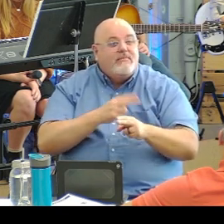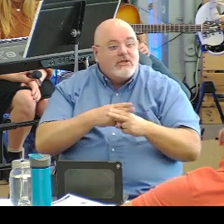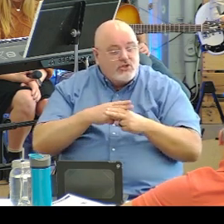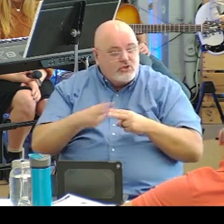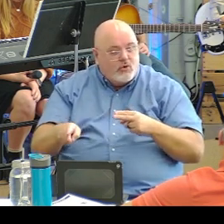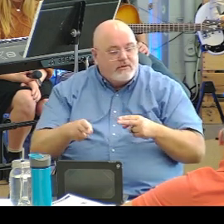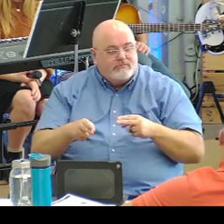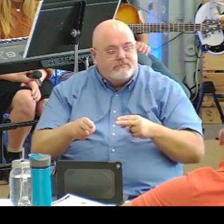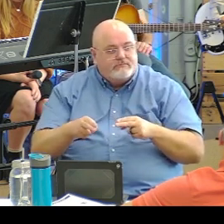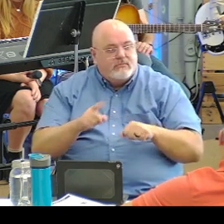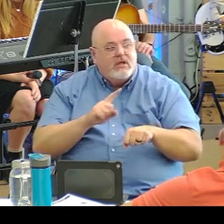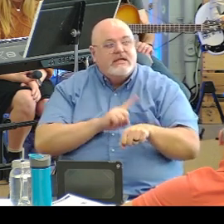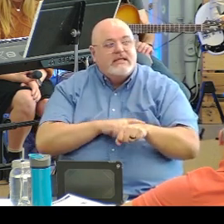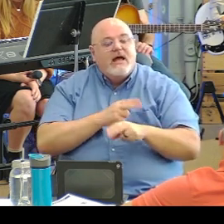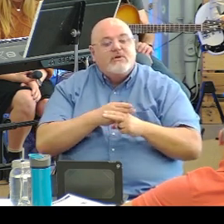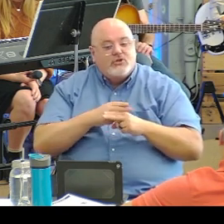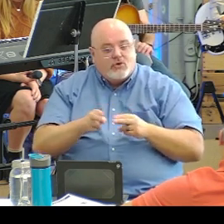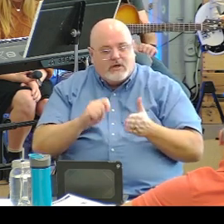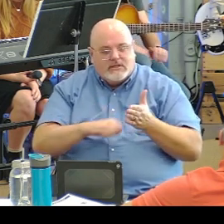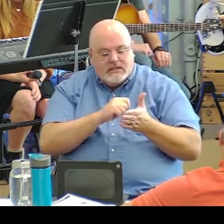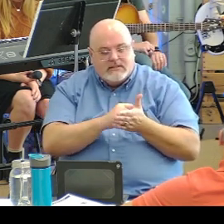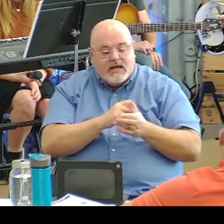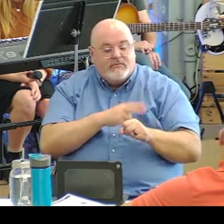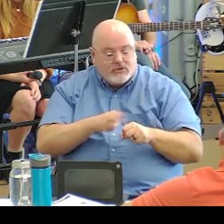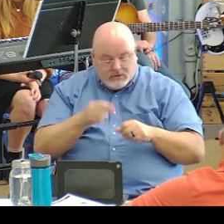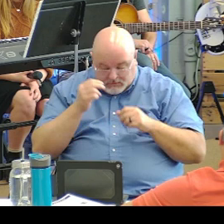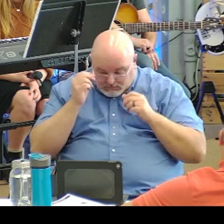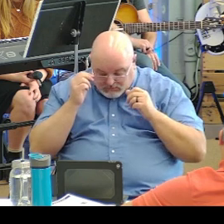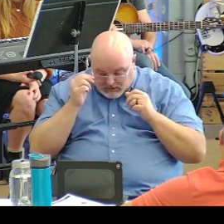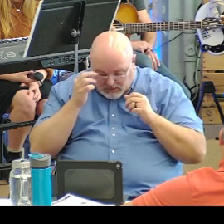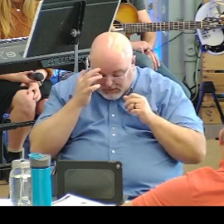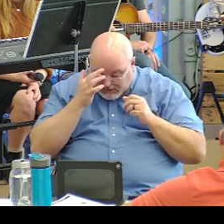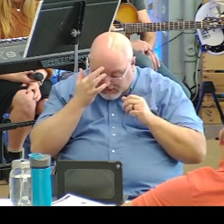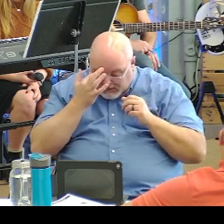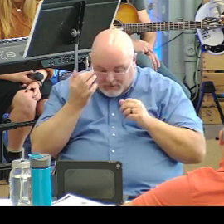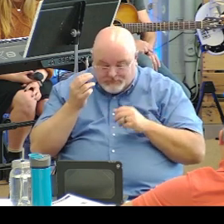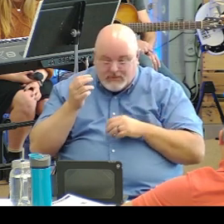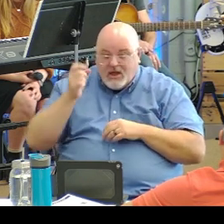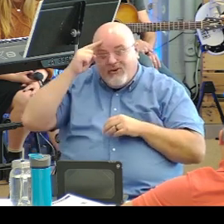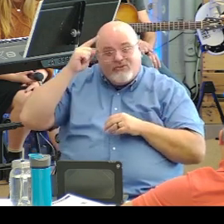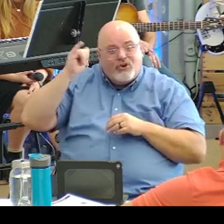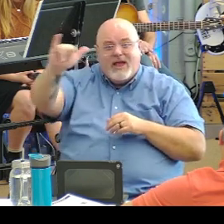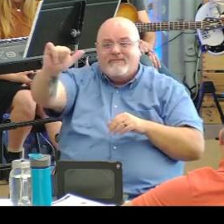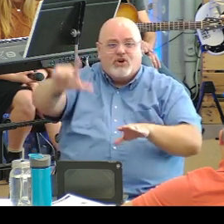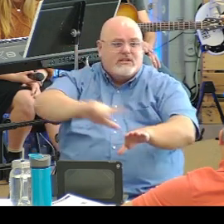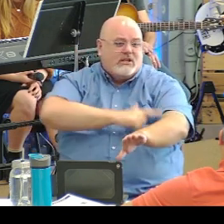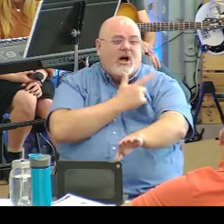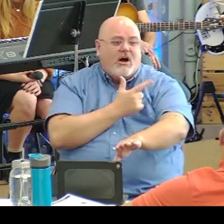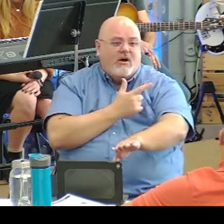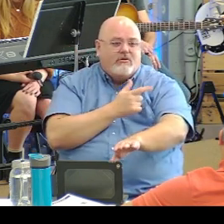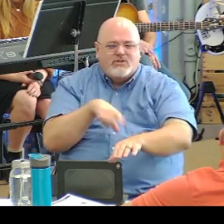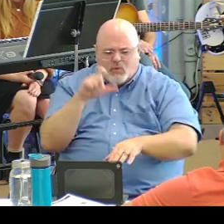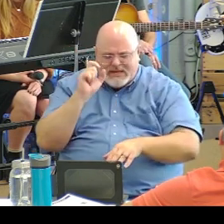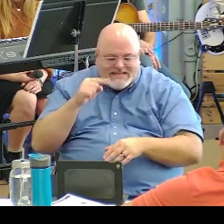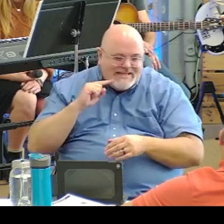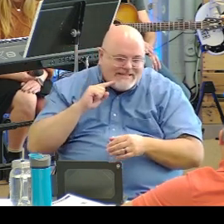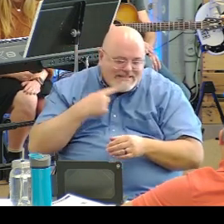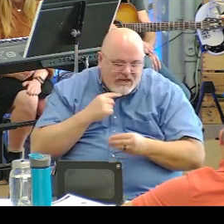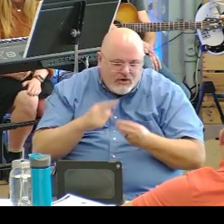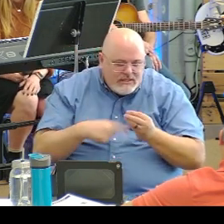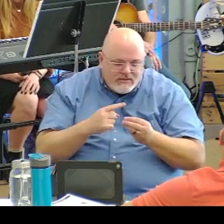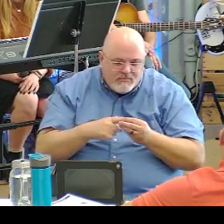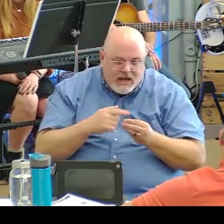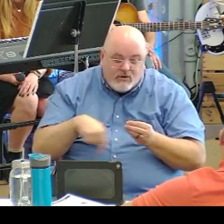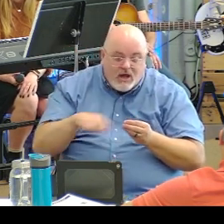message today that the Lord has prepared for us, but time is short and eternity is long. And so we need to get serious about